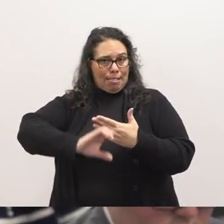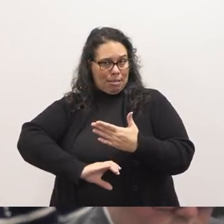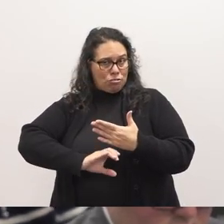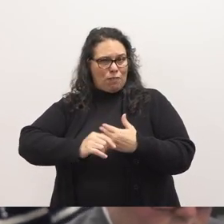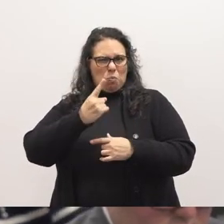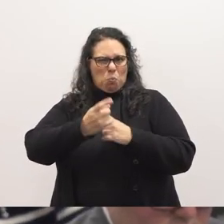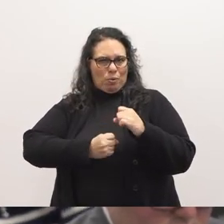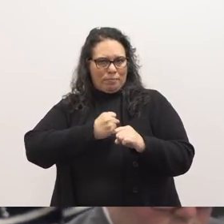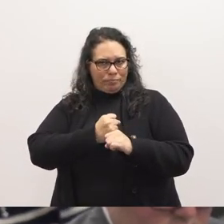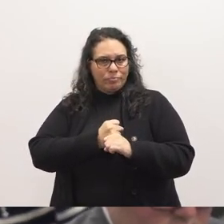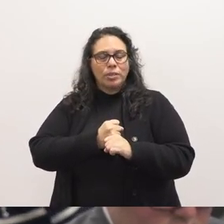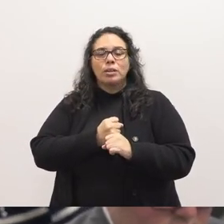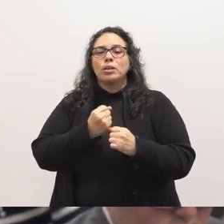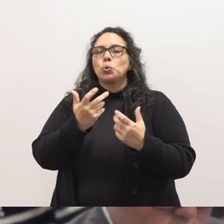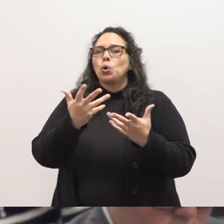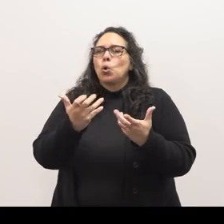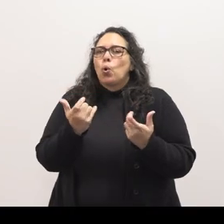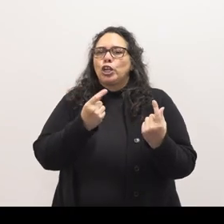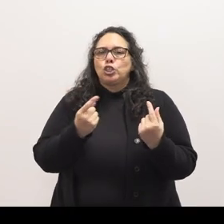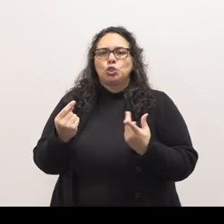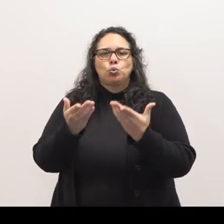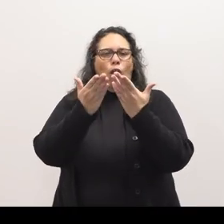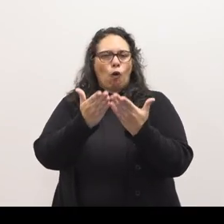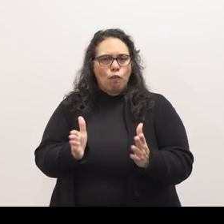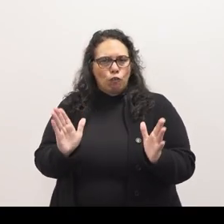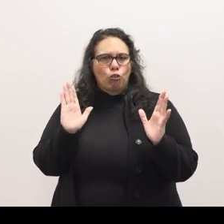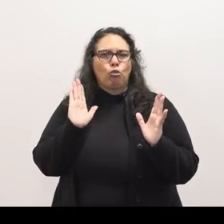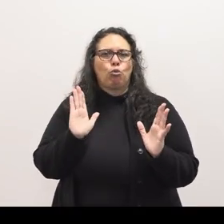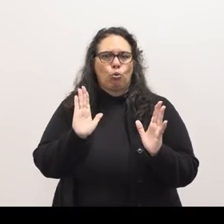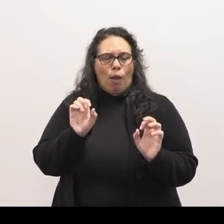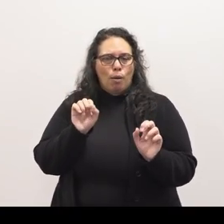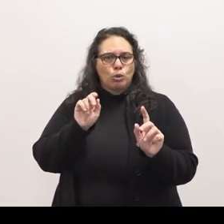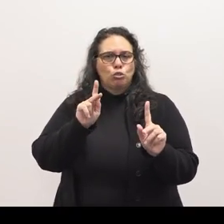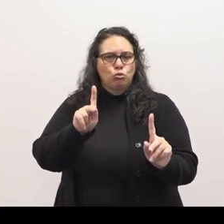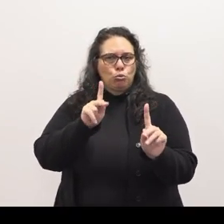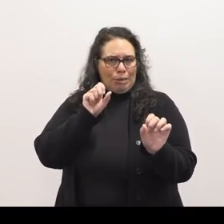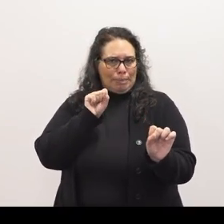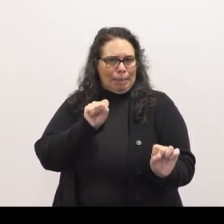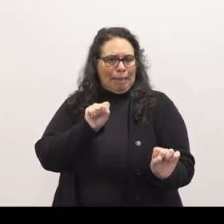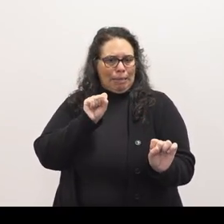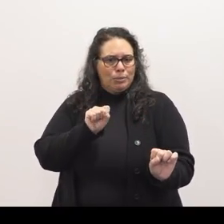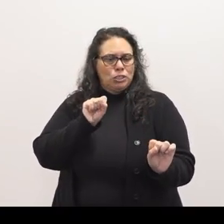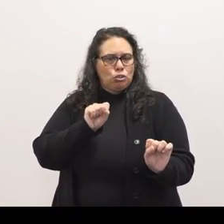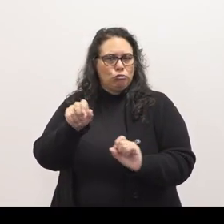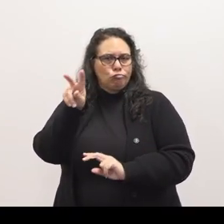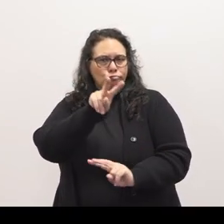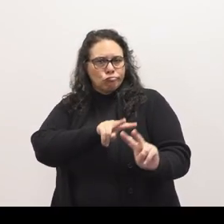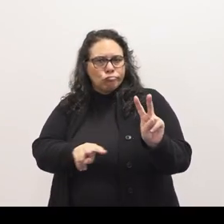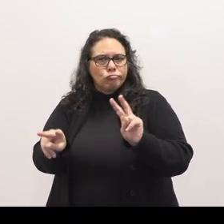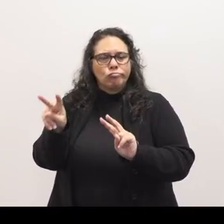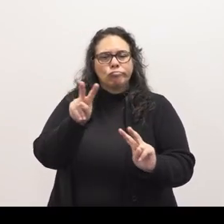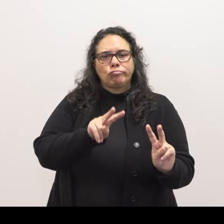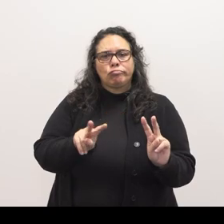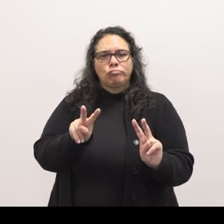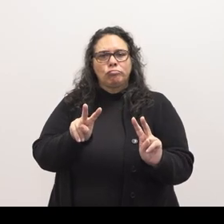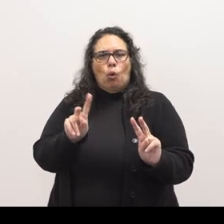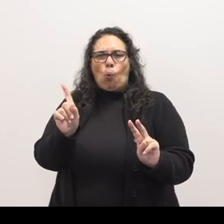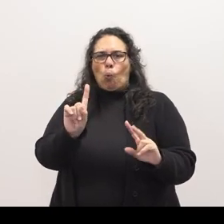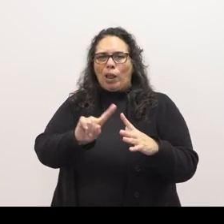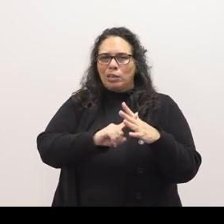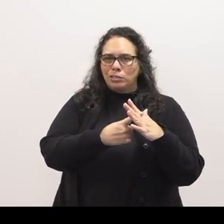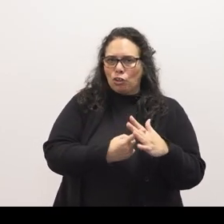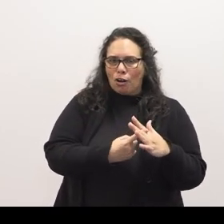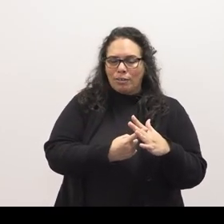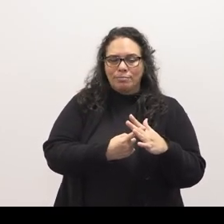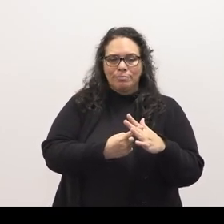what we really wanted to do is give you an overview, an opportunity to be able to just look at where we're starting, which if